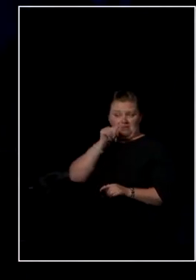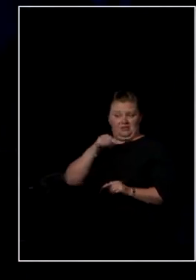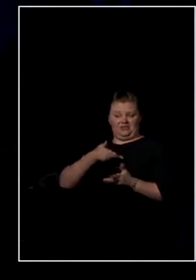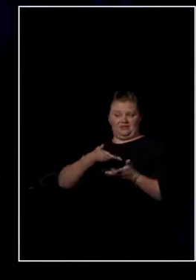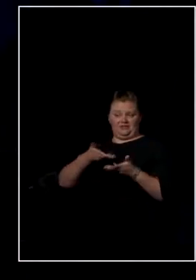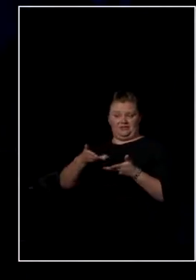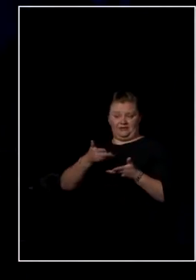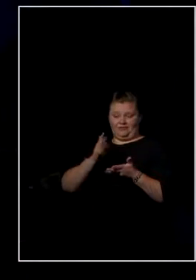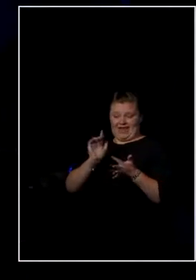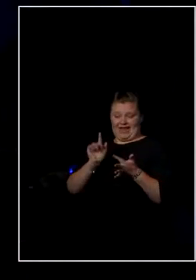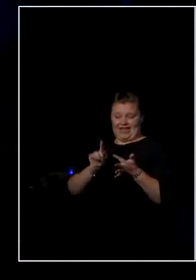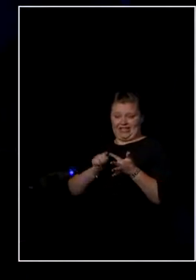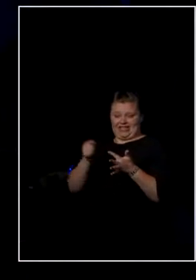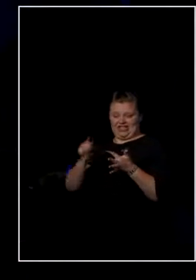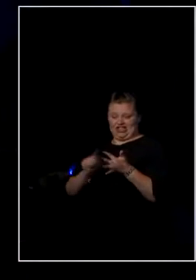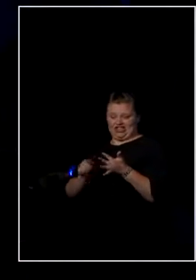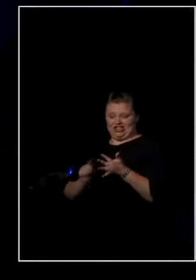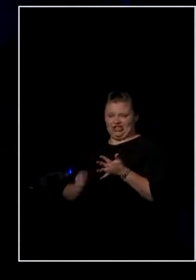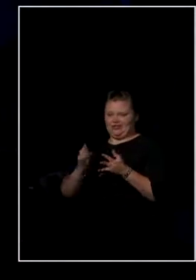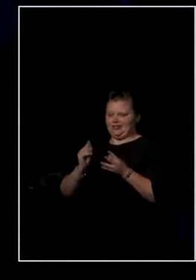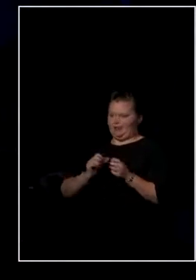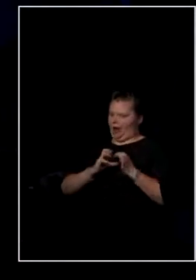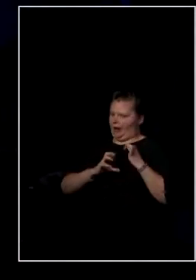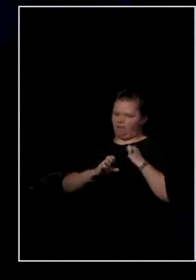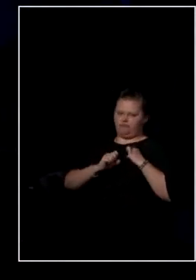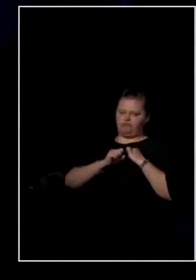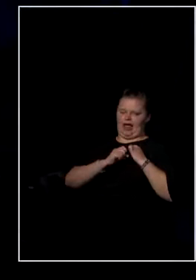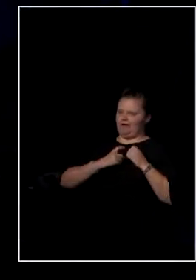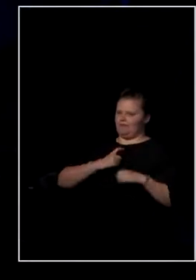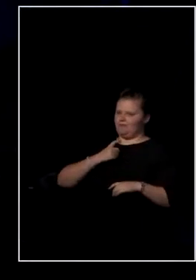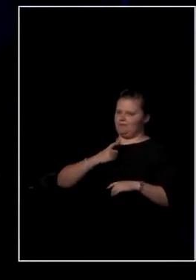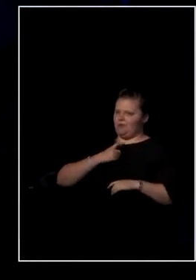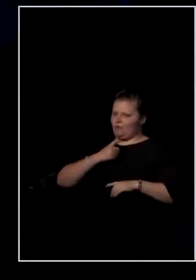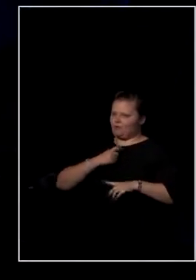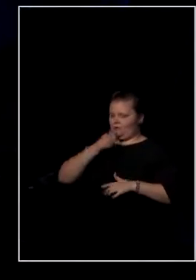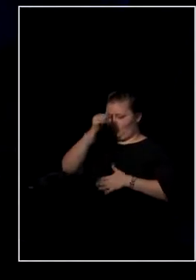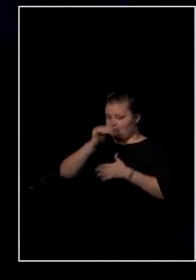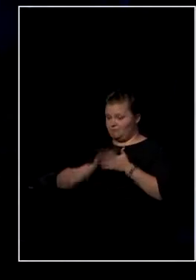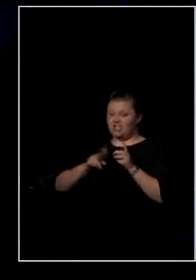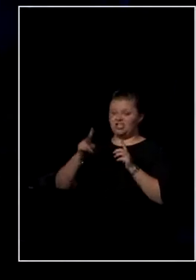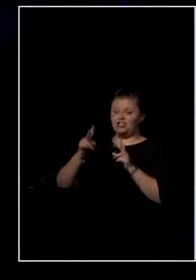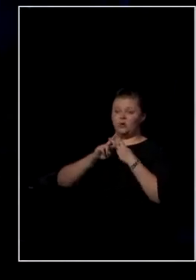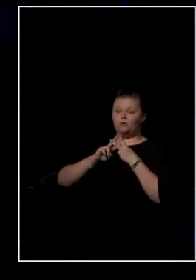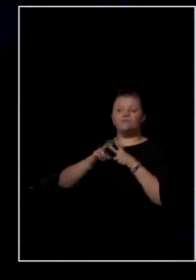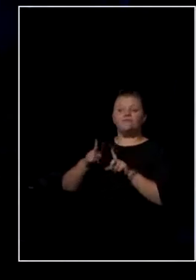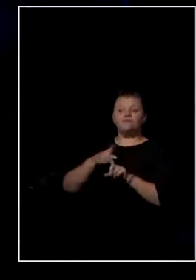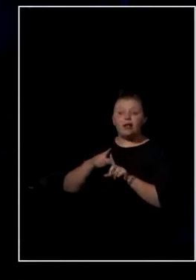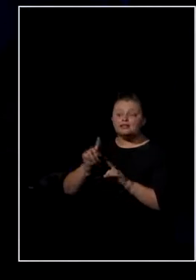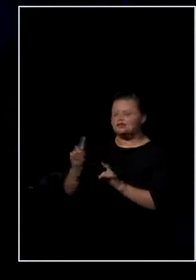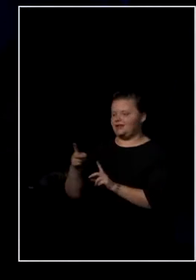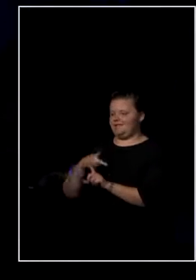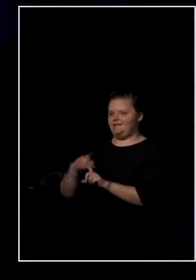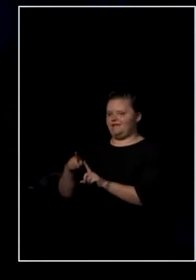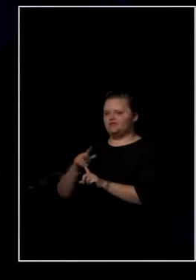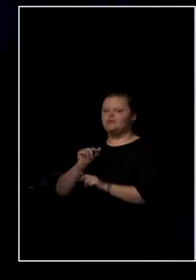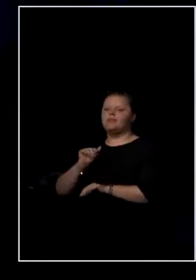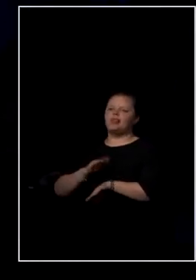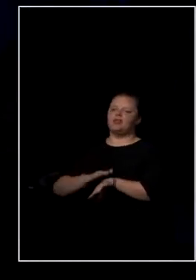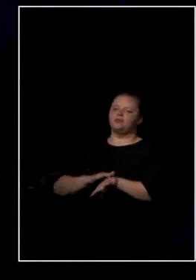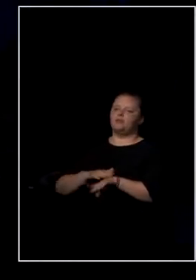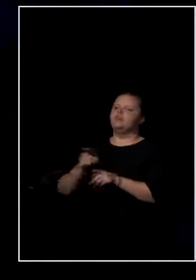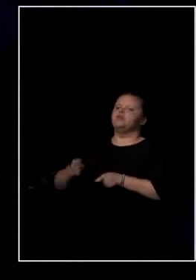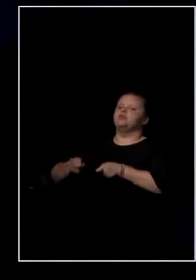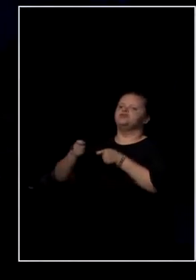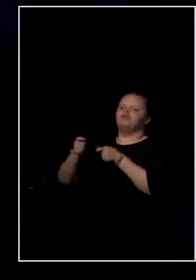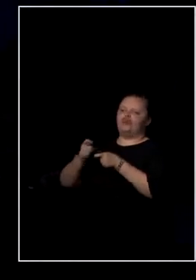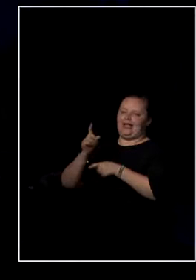some really brave and personal experiences in your life, sexual violence and violence. Yeah. So this is possibly the time that might come up